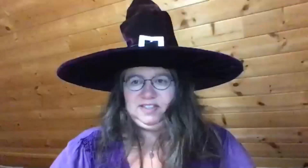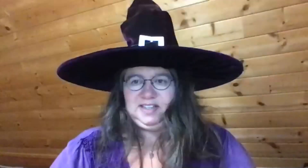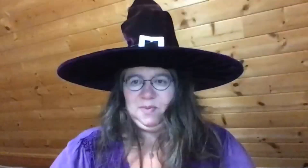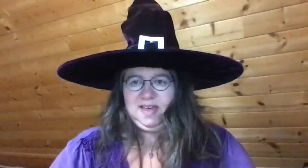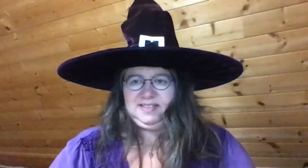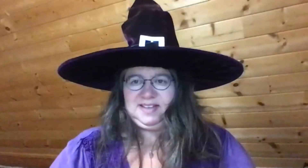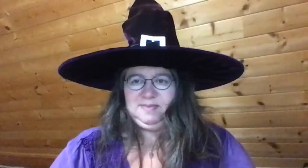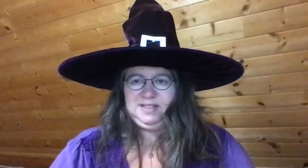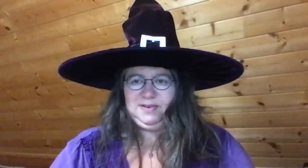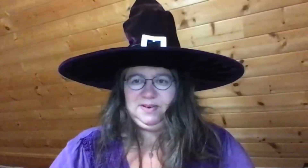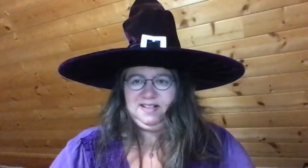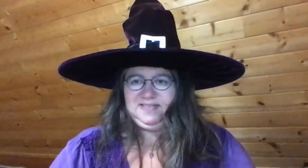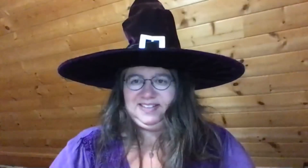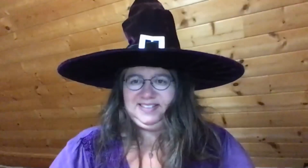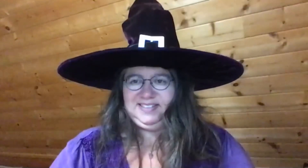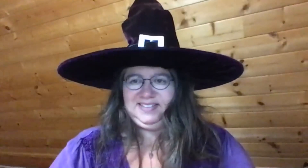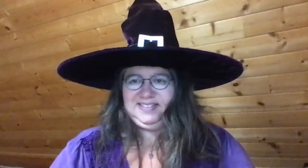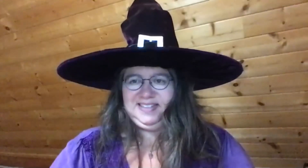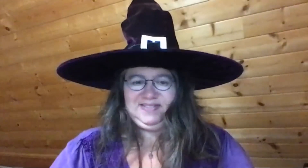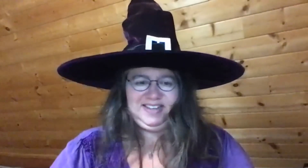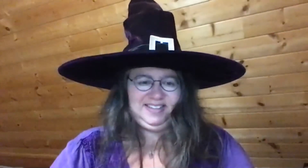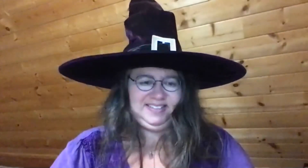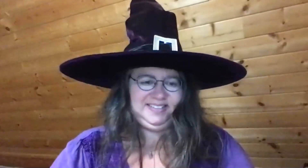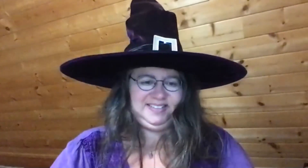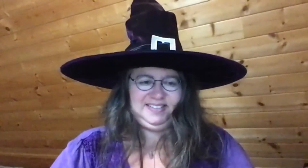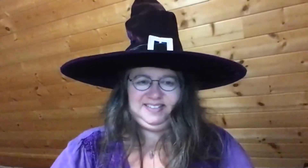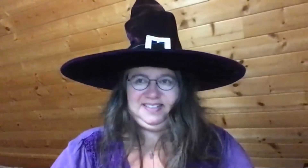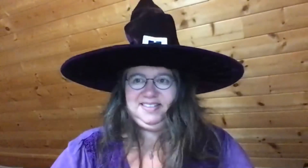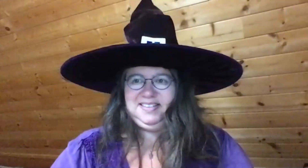Great. I appreciate the way this comes through all of us. Lovely.